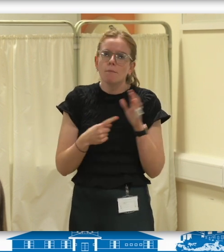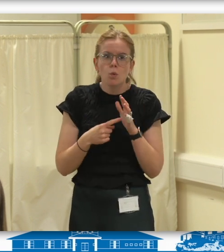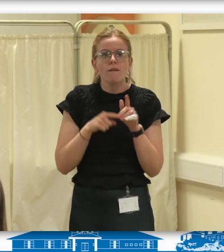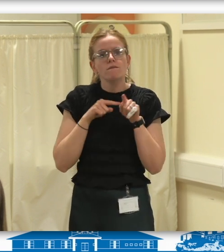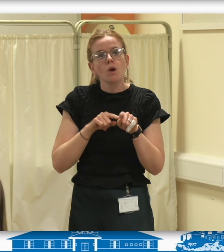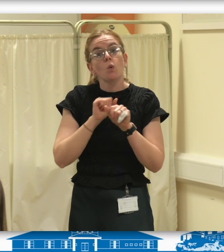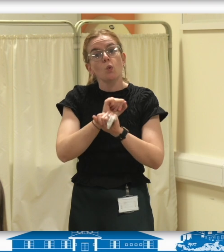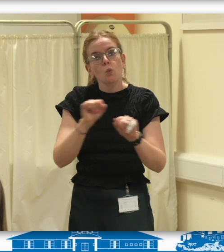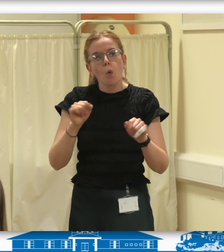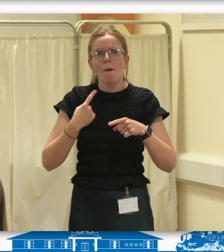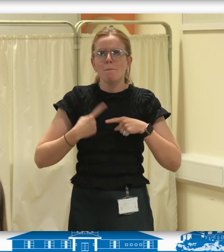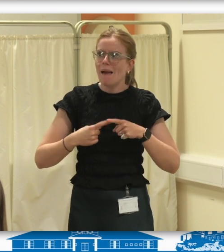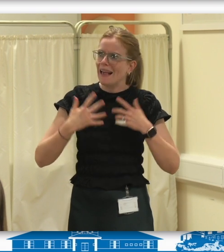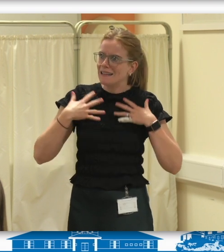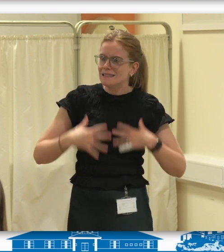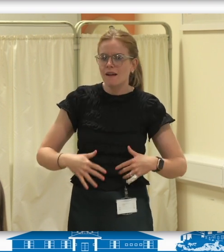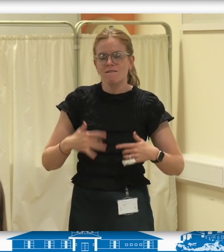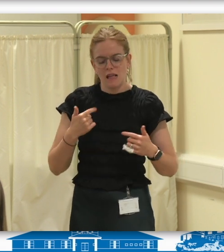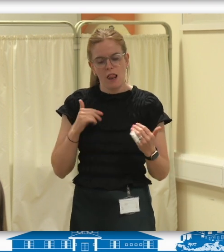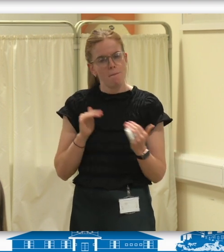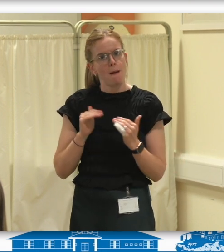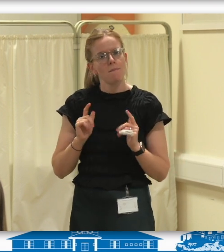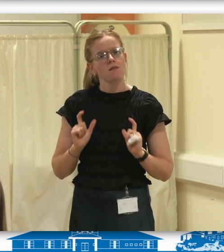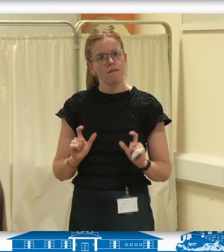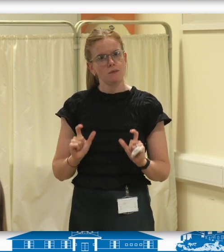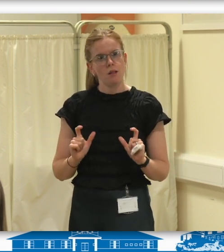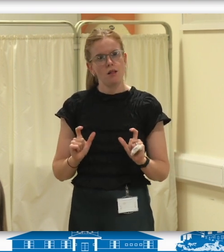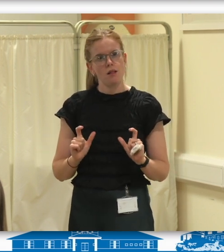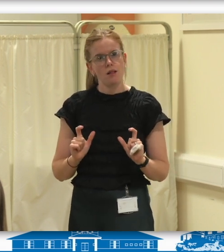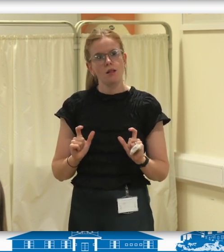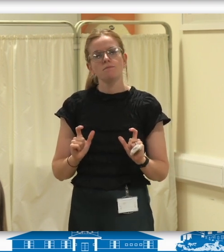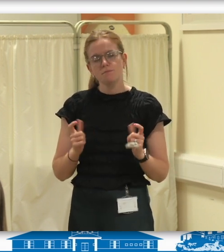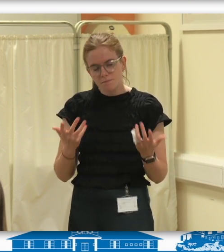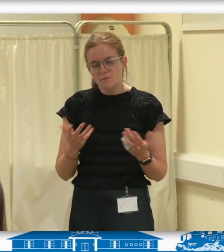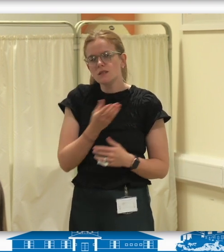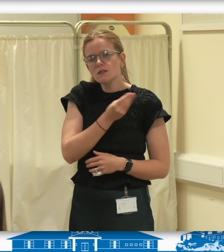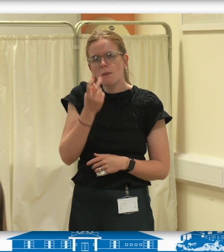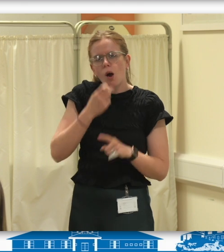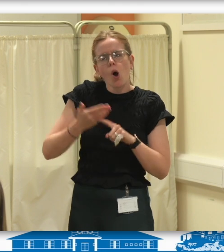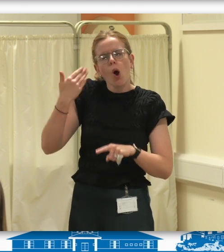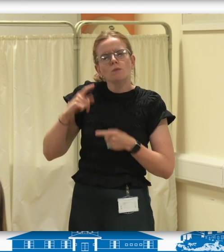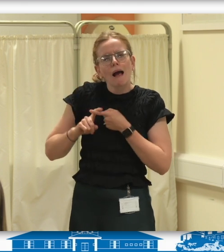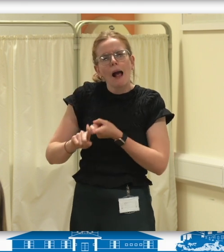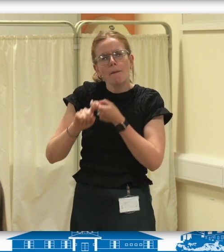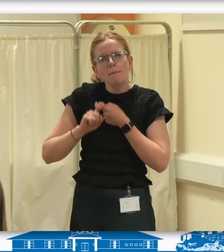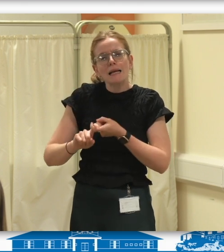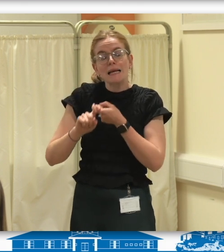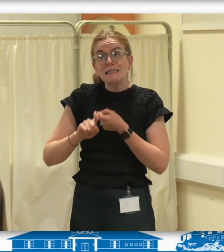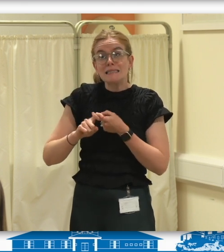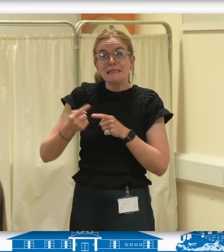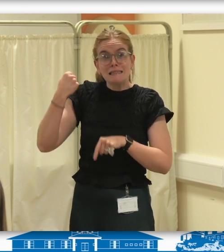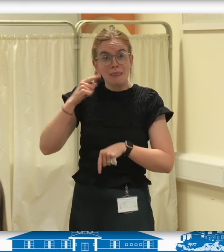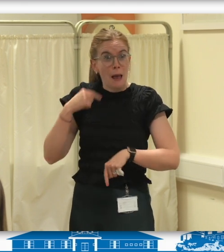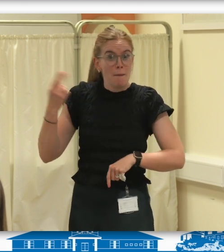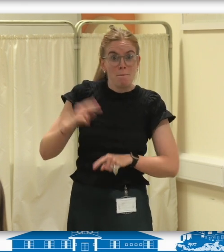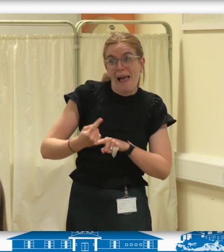pace the body is comfortable with. So sometimes old typical patterns of building fitness just don't work